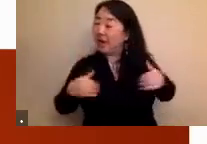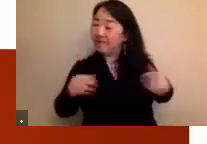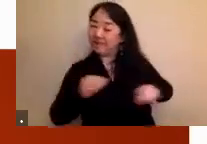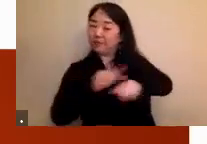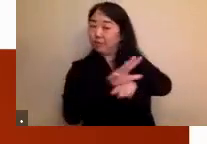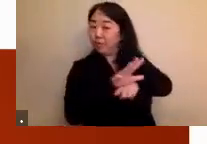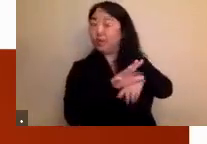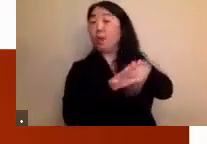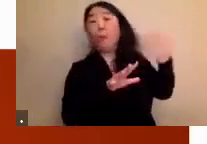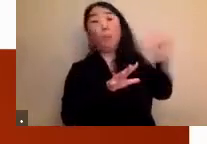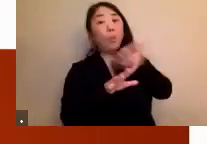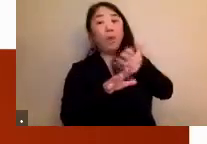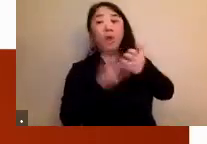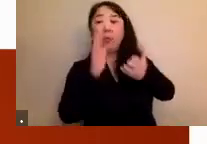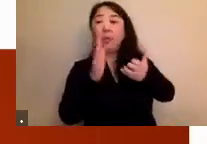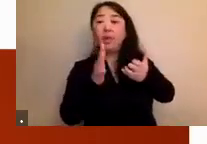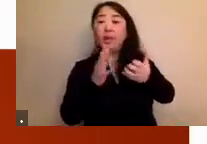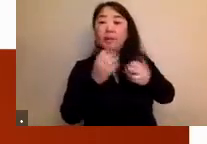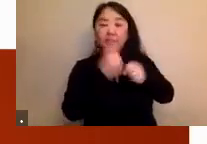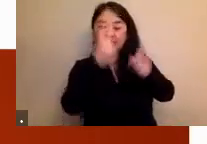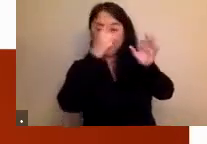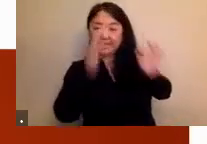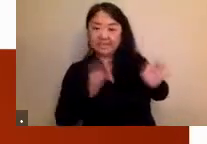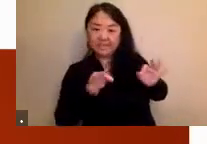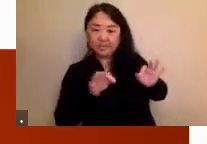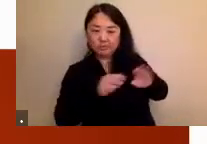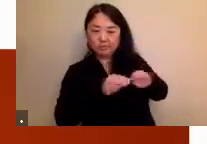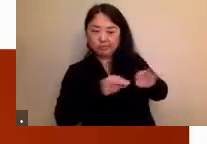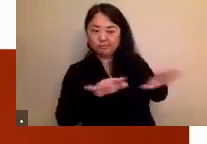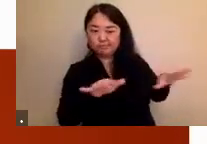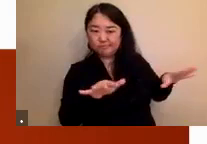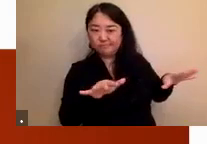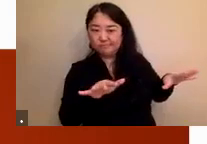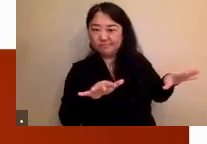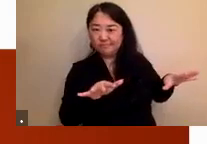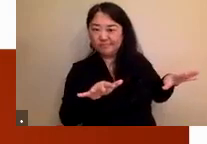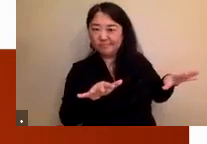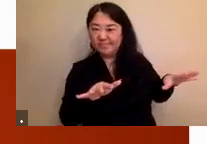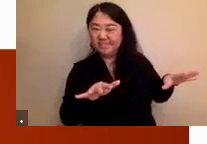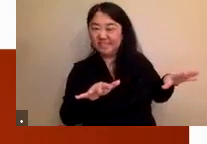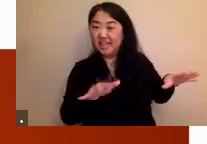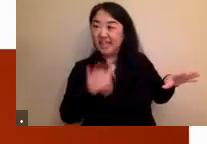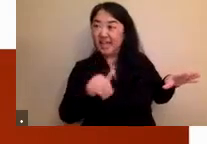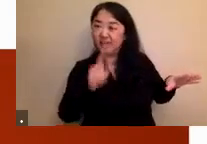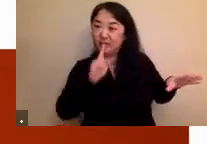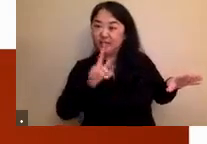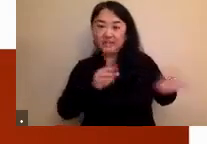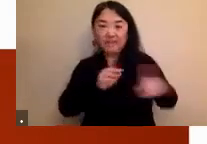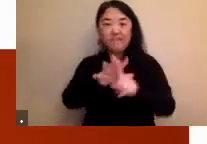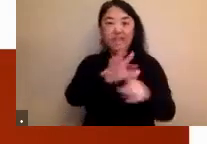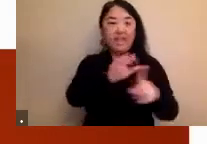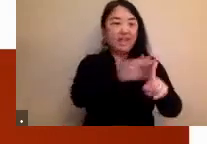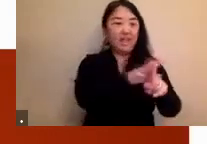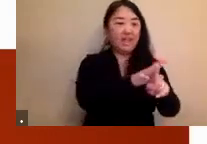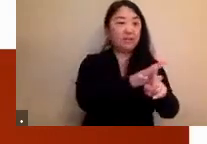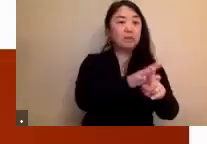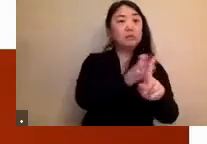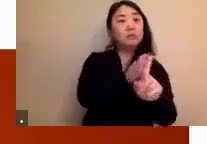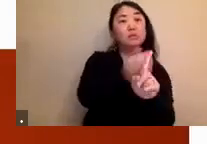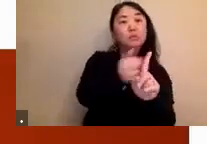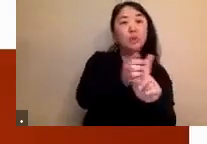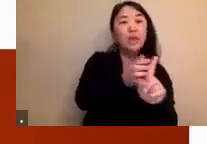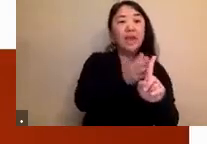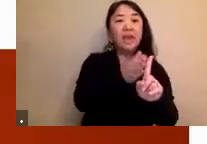make a decision to decisions typically are swayed their